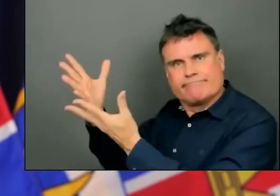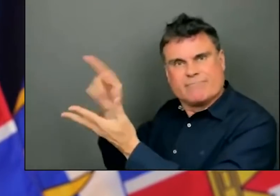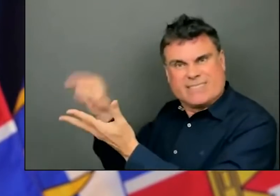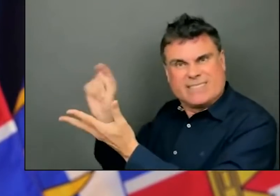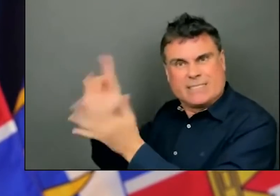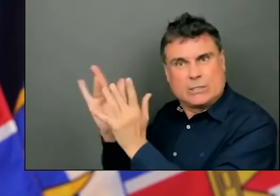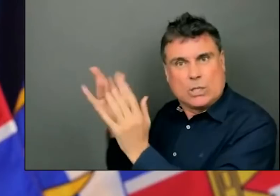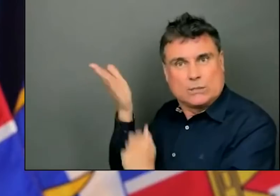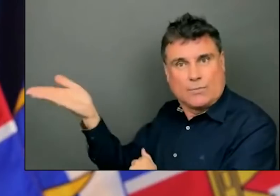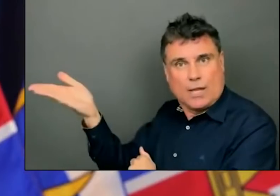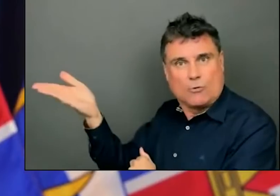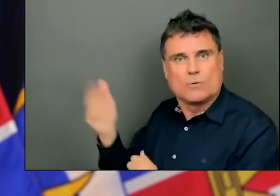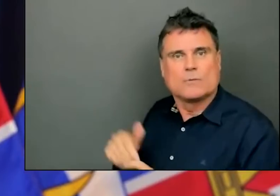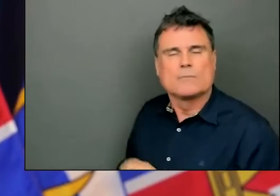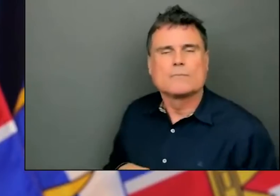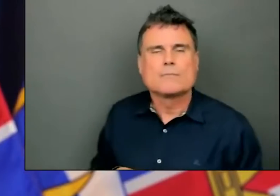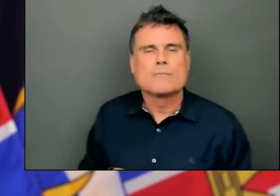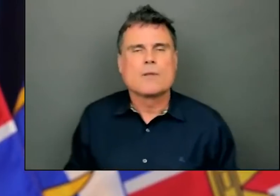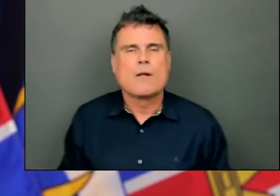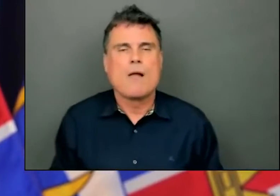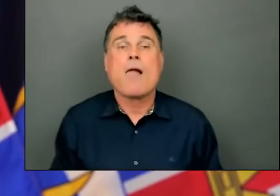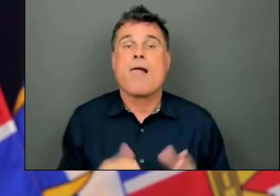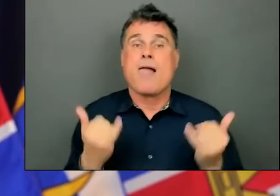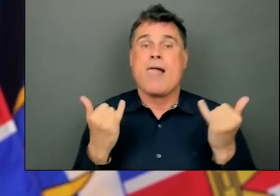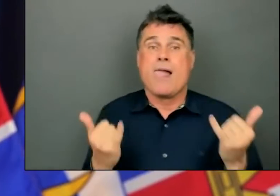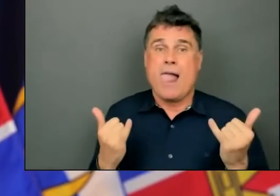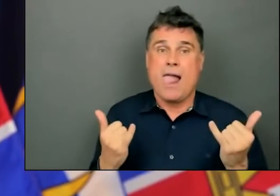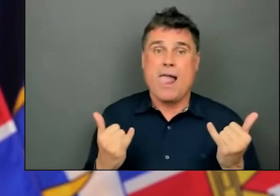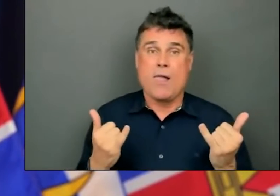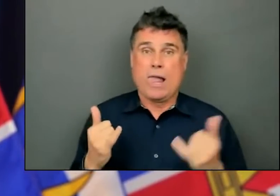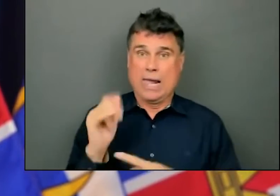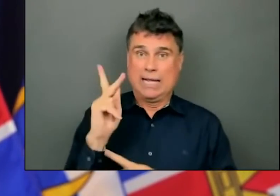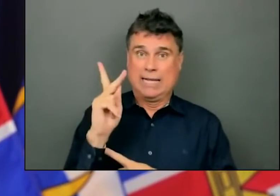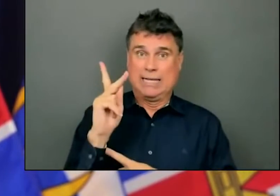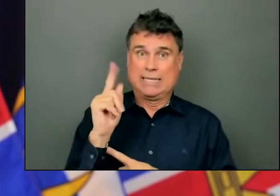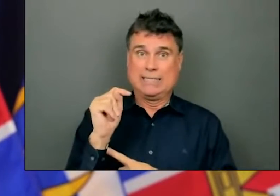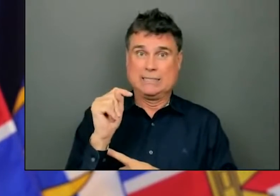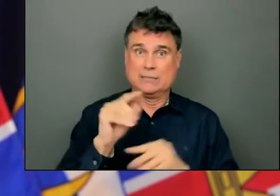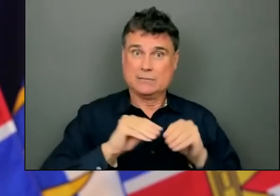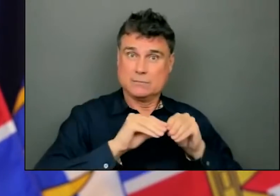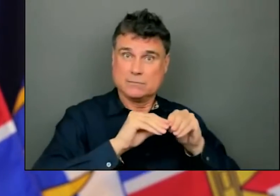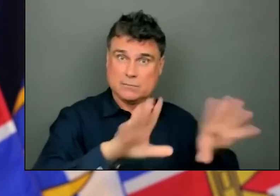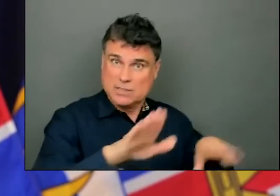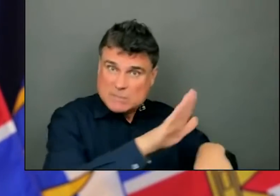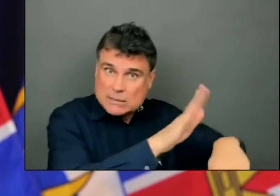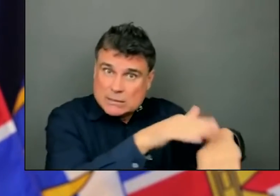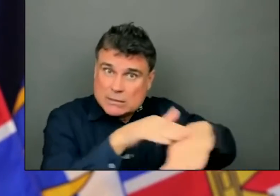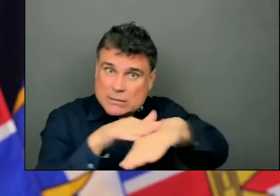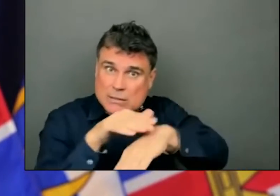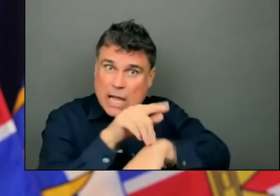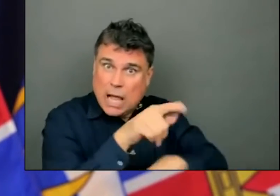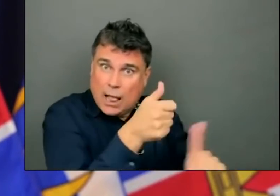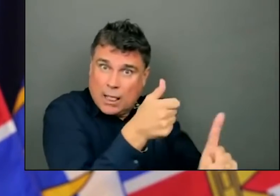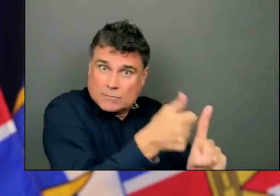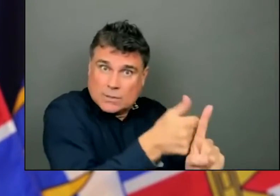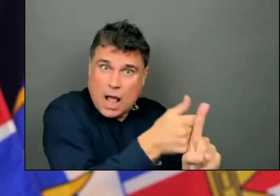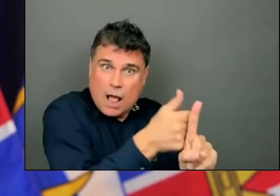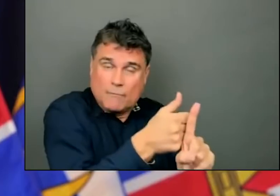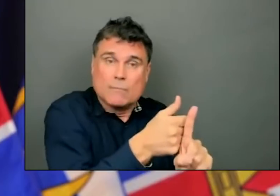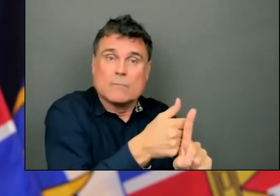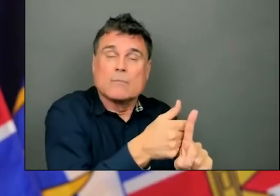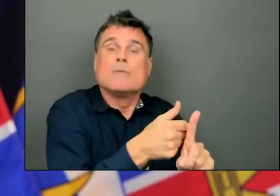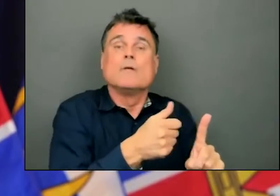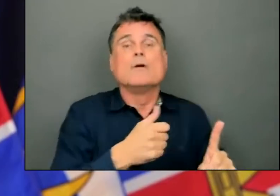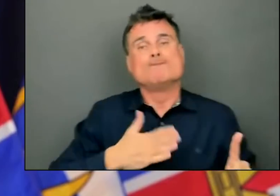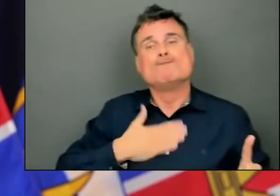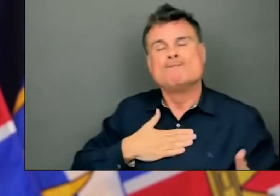wider distribution, is the province still putting a lot of importance on people self-reporting, voluntarily self-reporting if they